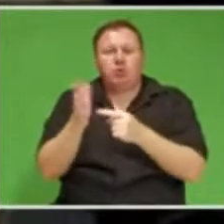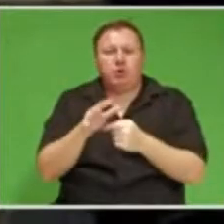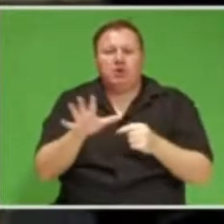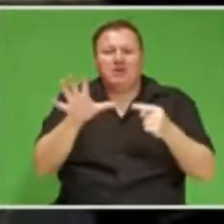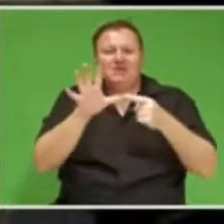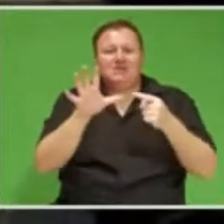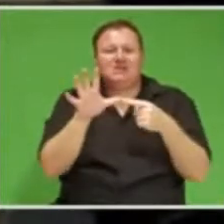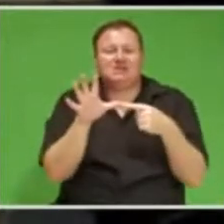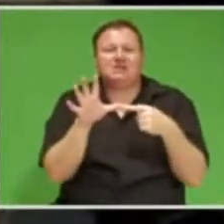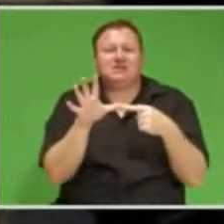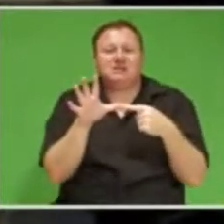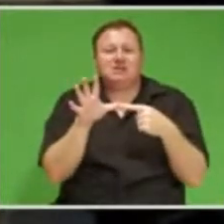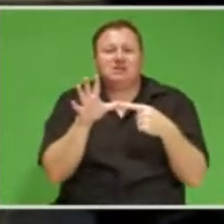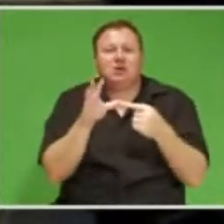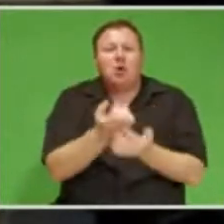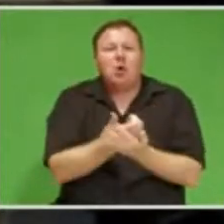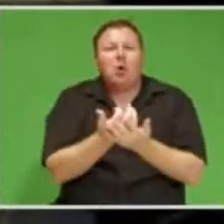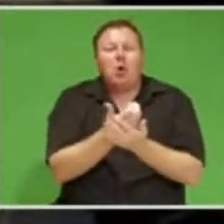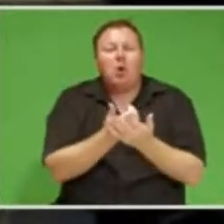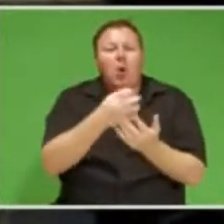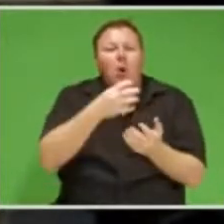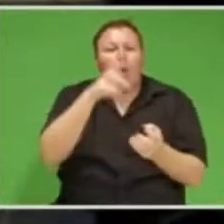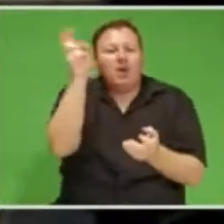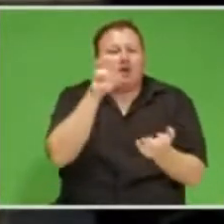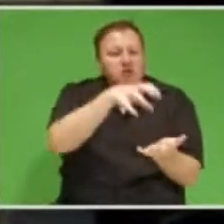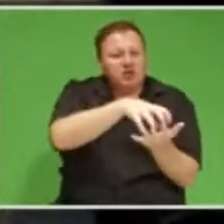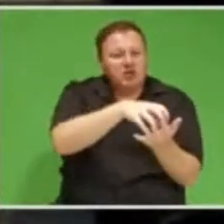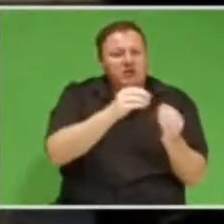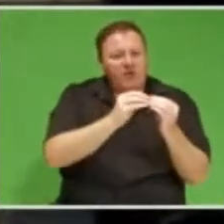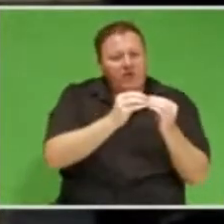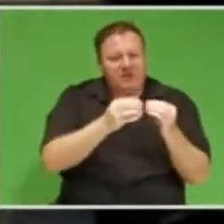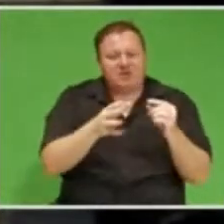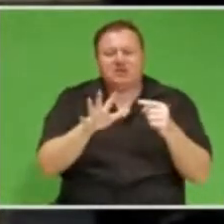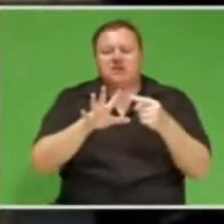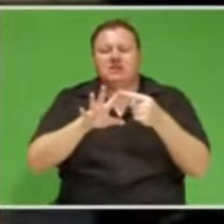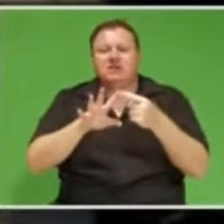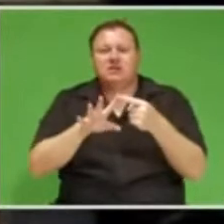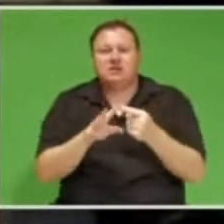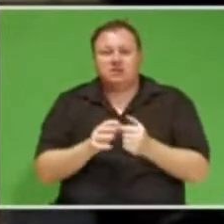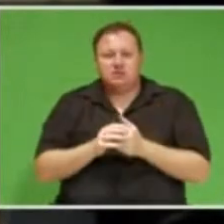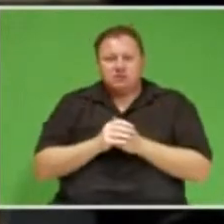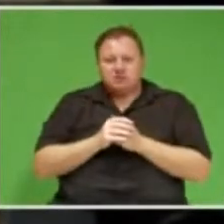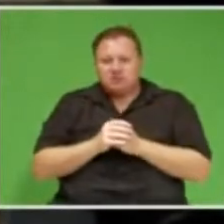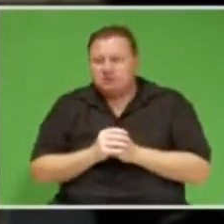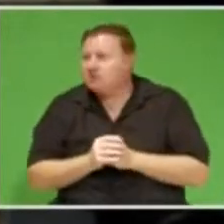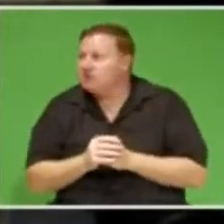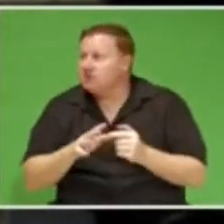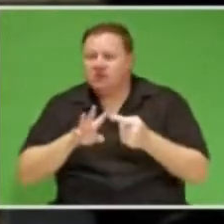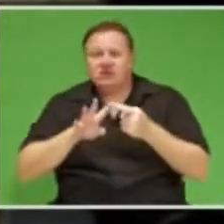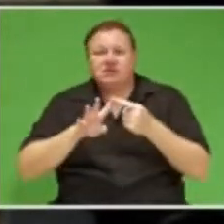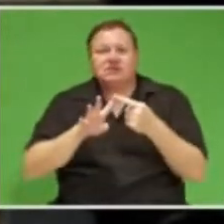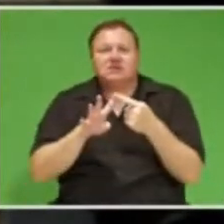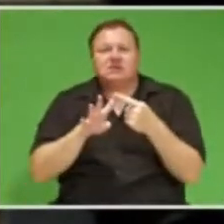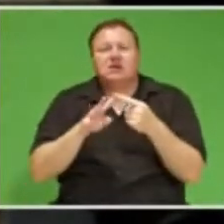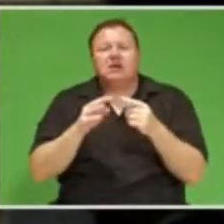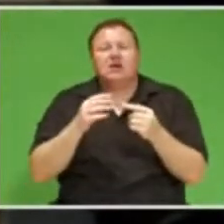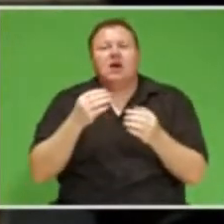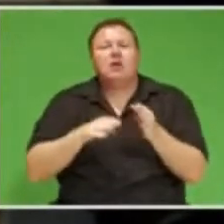Eskom's coal-fired power stations and improve the availability of existing